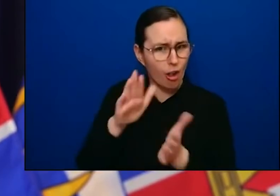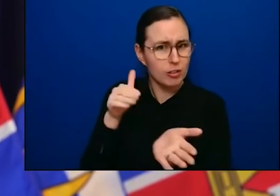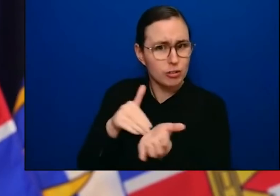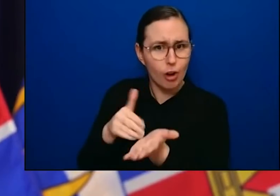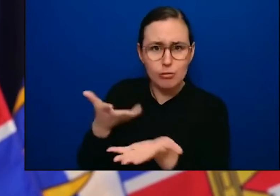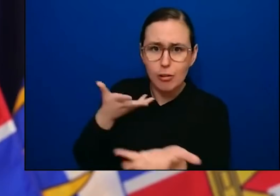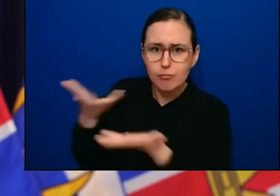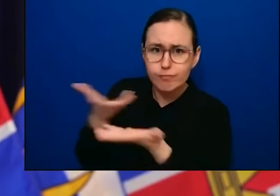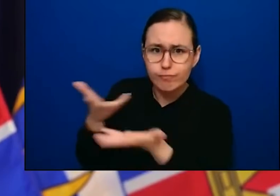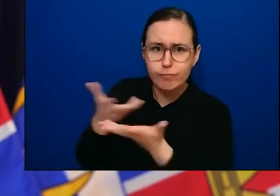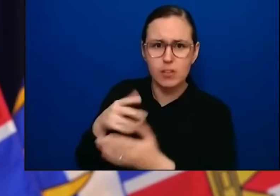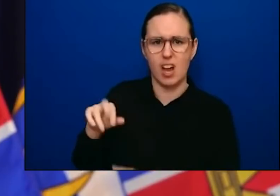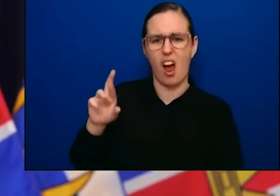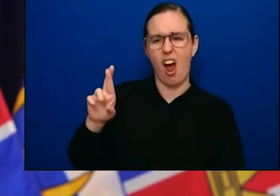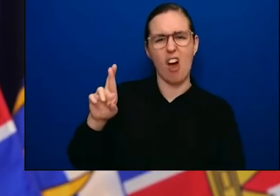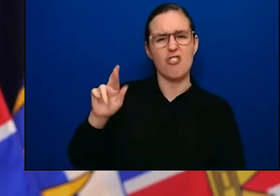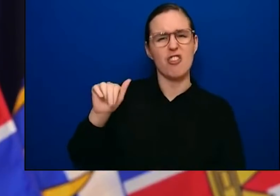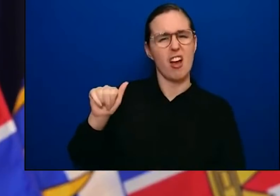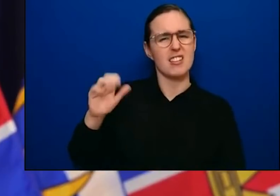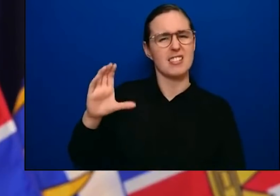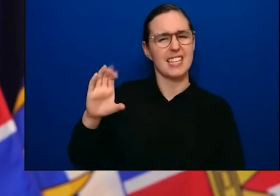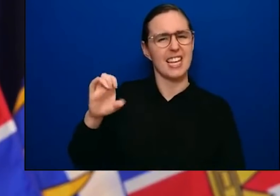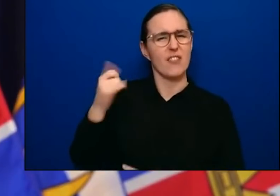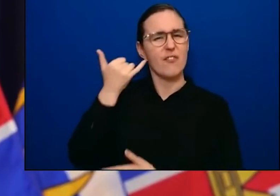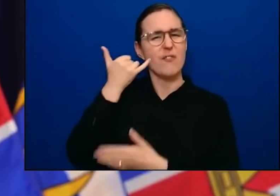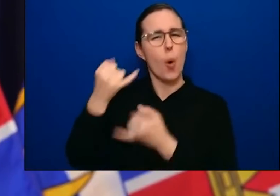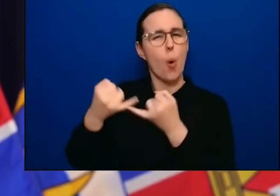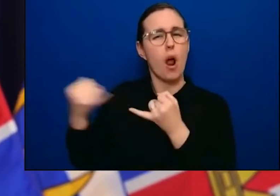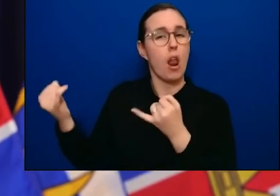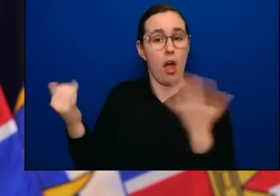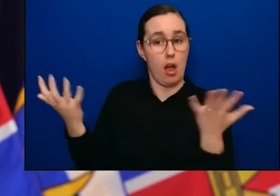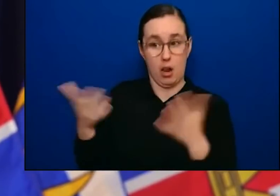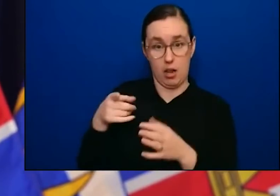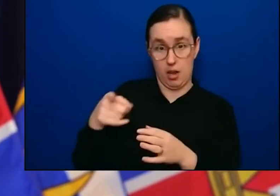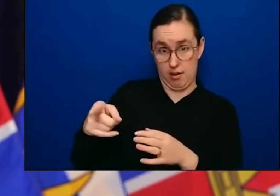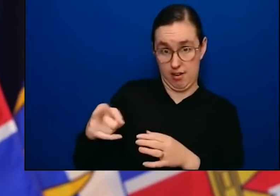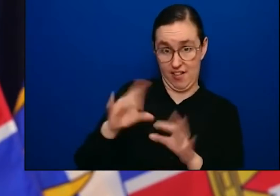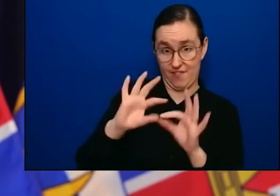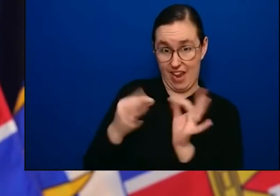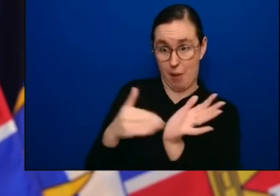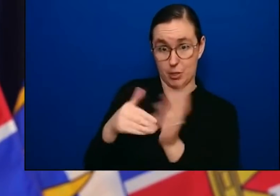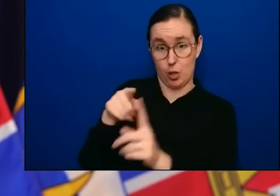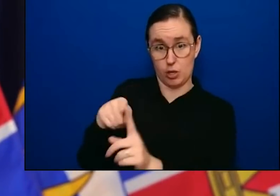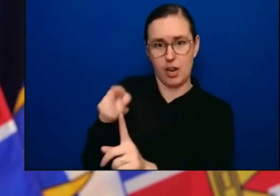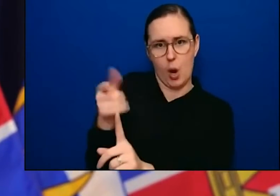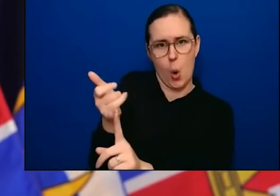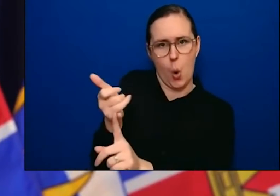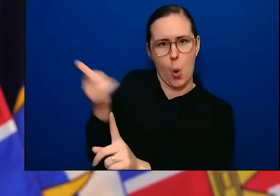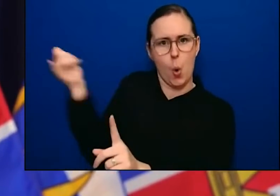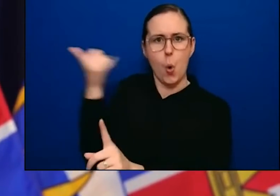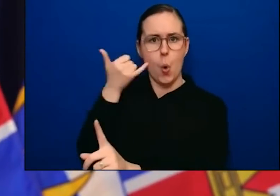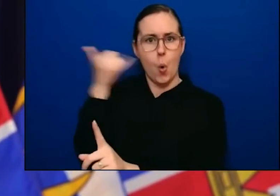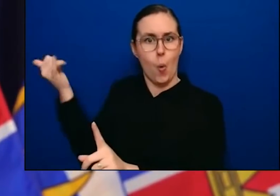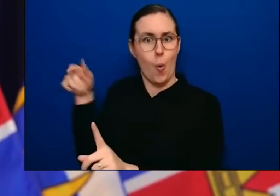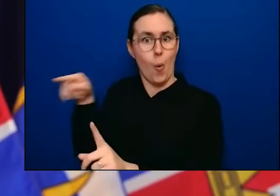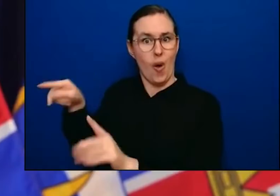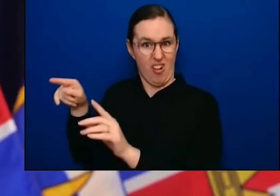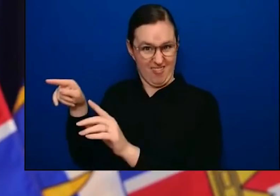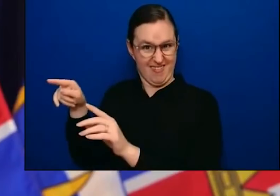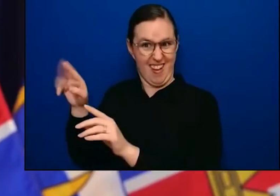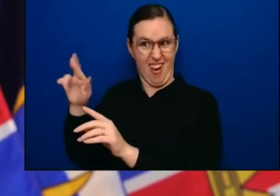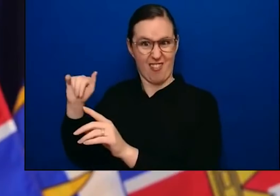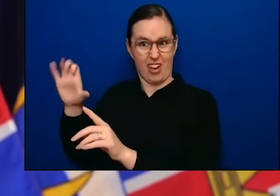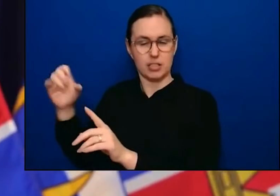get advice on things that we know can help people get through those symptoms even before 3